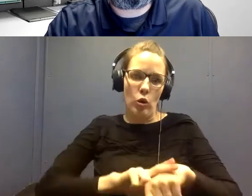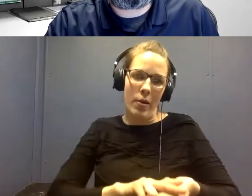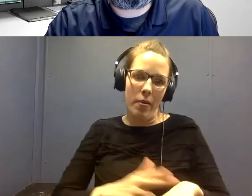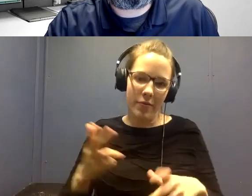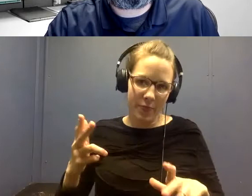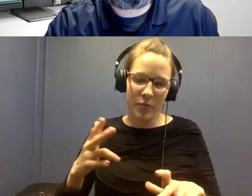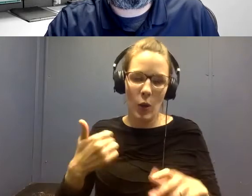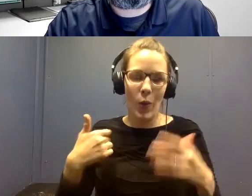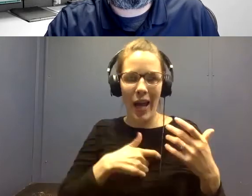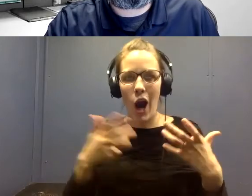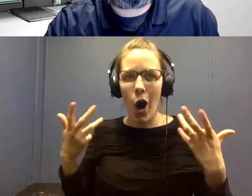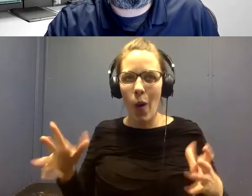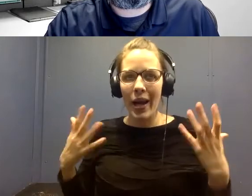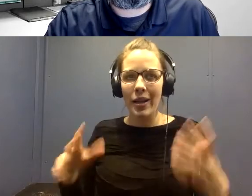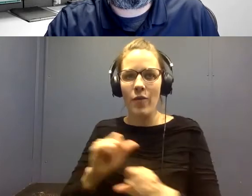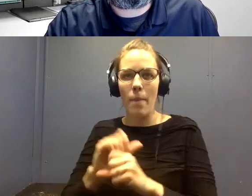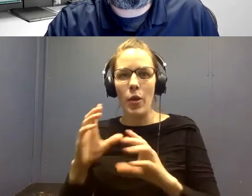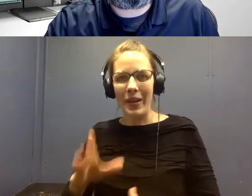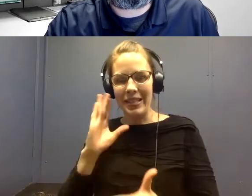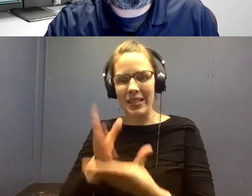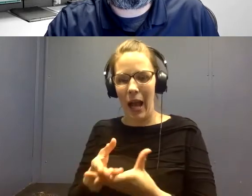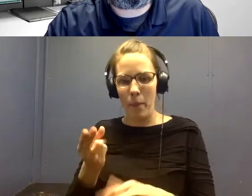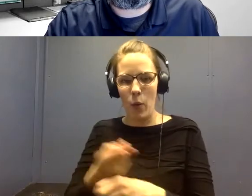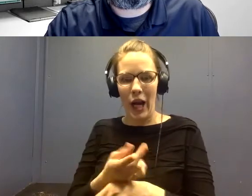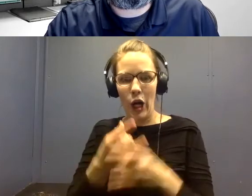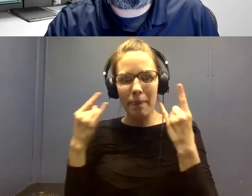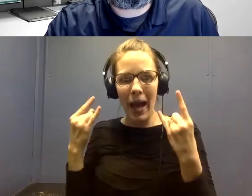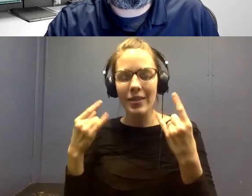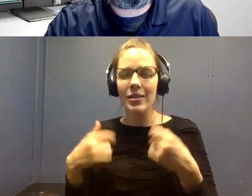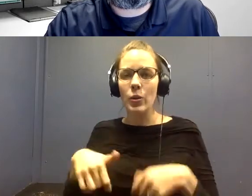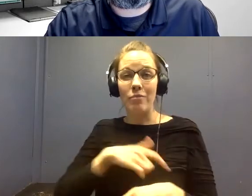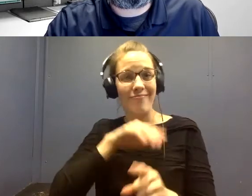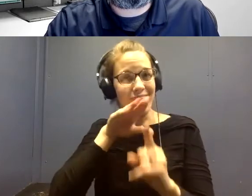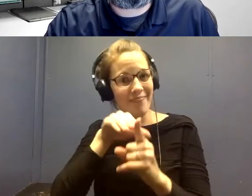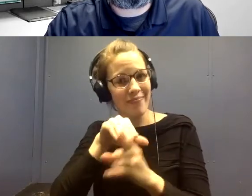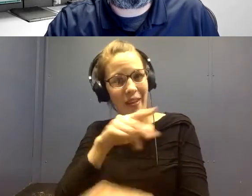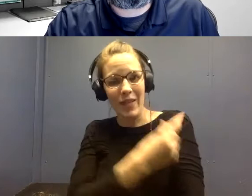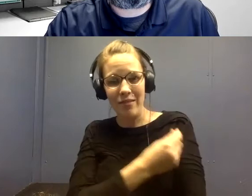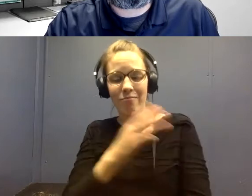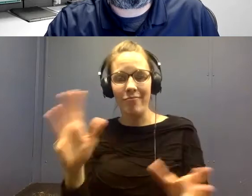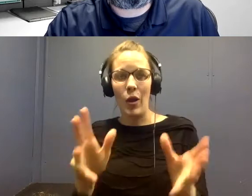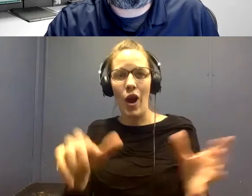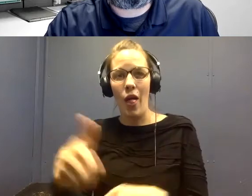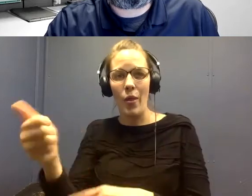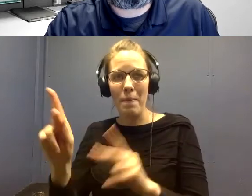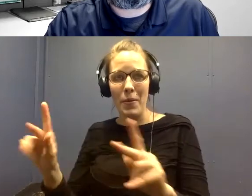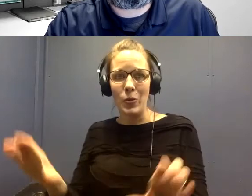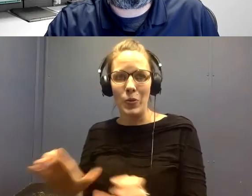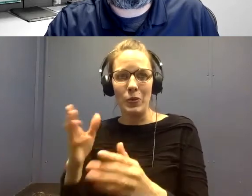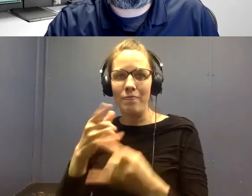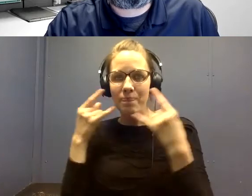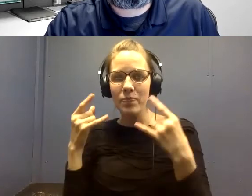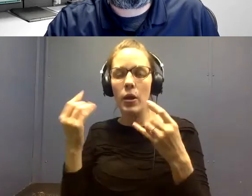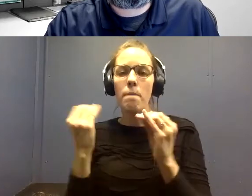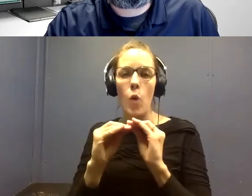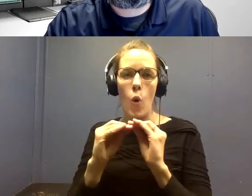We've already got employees asking when we can stop wearing the masks. We just keep reminding them to get vaccinated and encourage others to do the same. The more employees